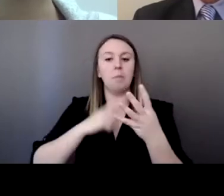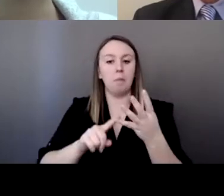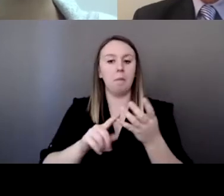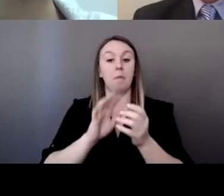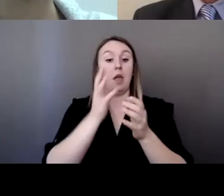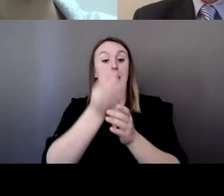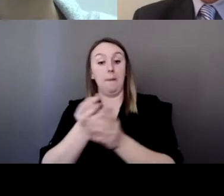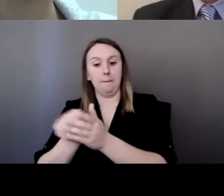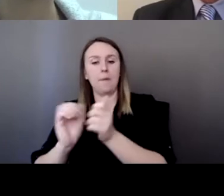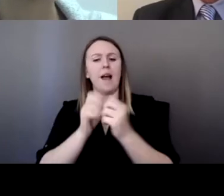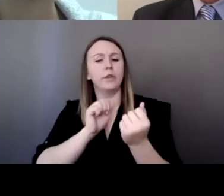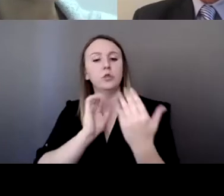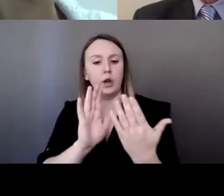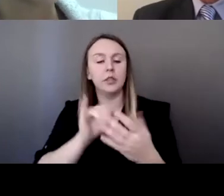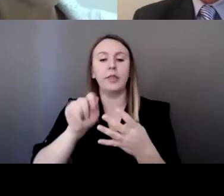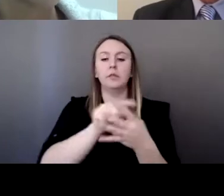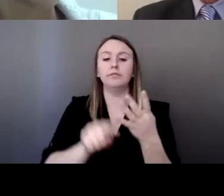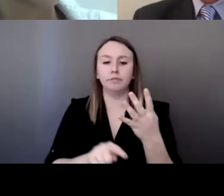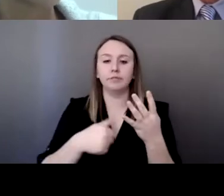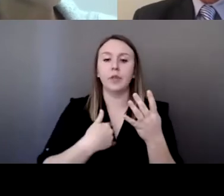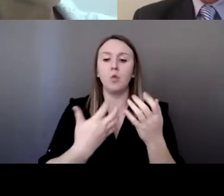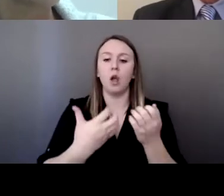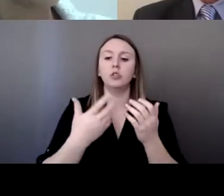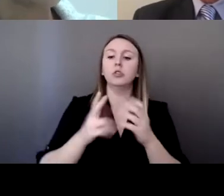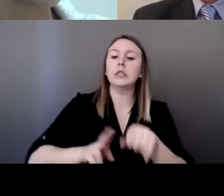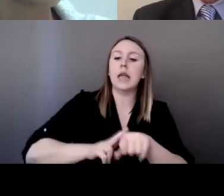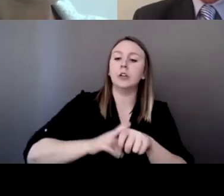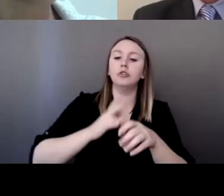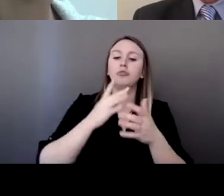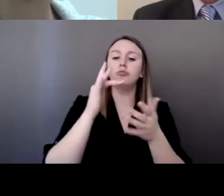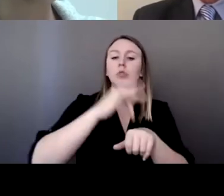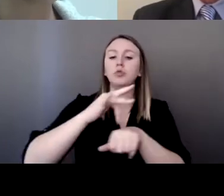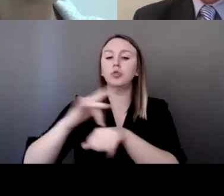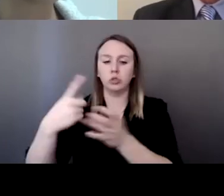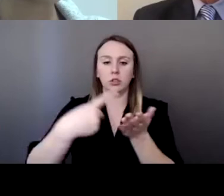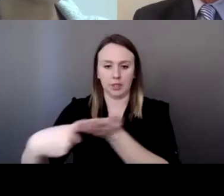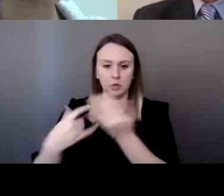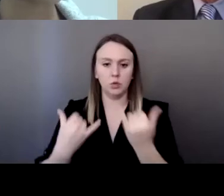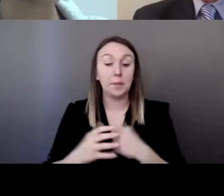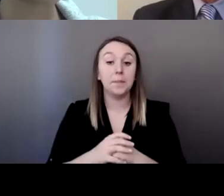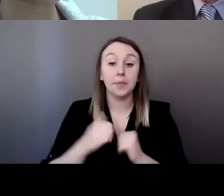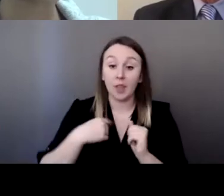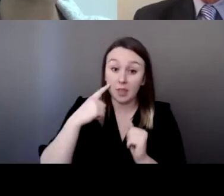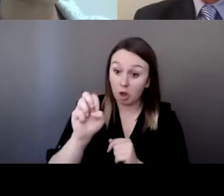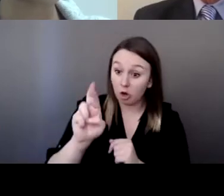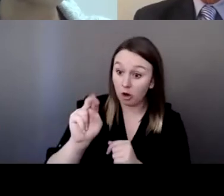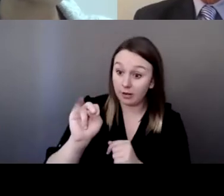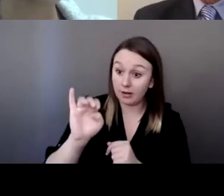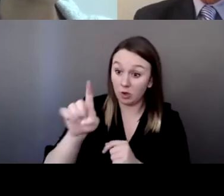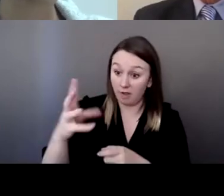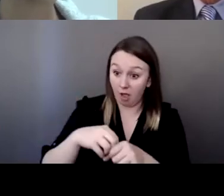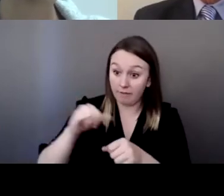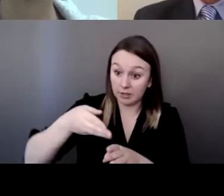of the four pieces I'd like us to organically touch on while we're here today. I think, Ernie, you've been in this industry,